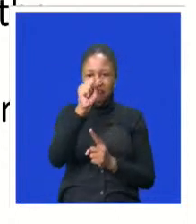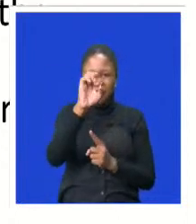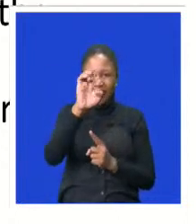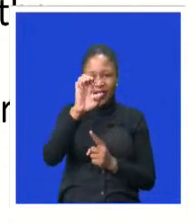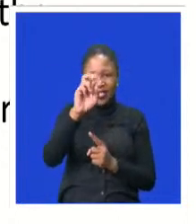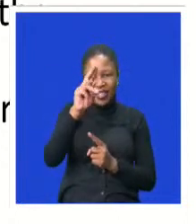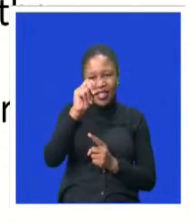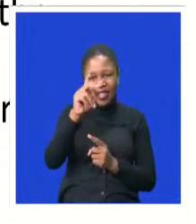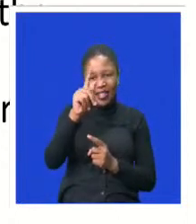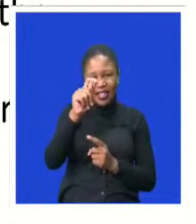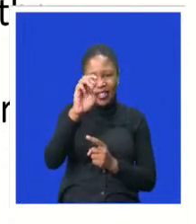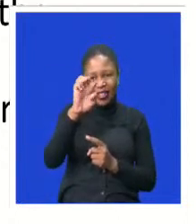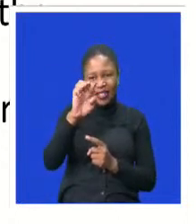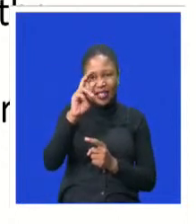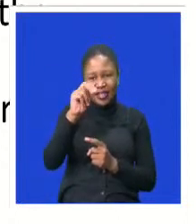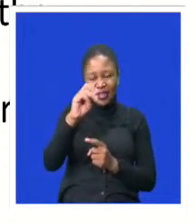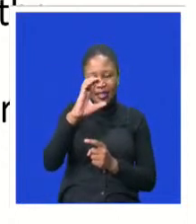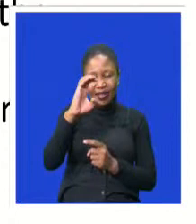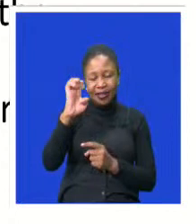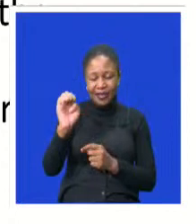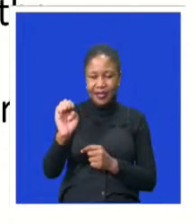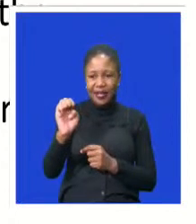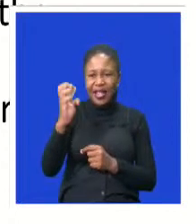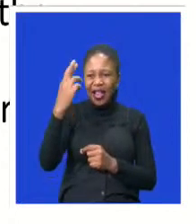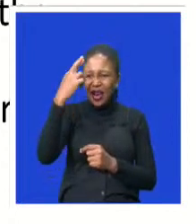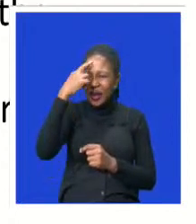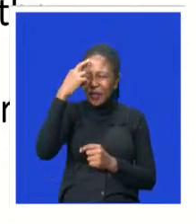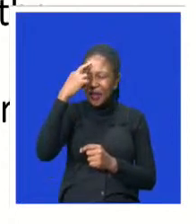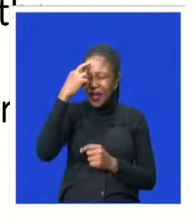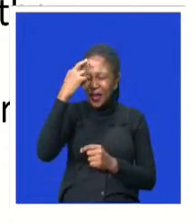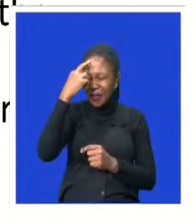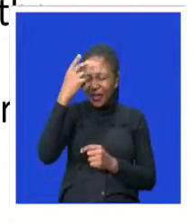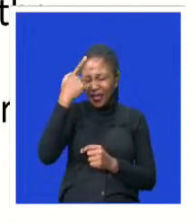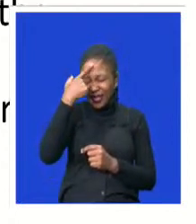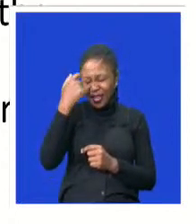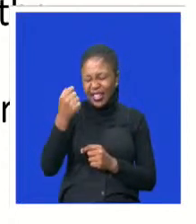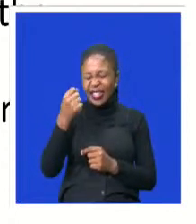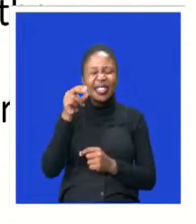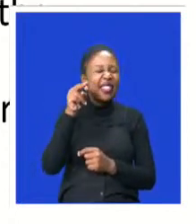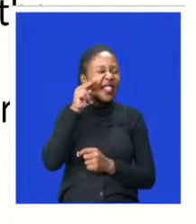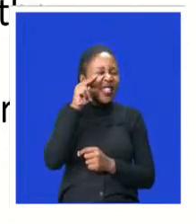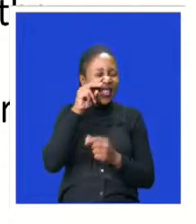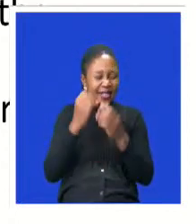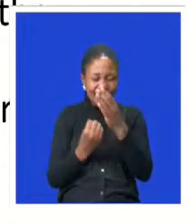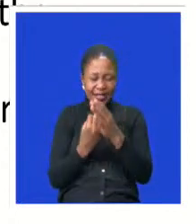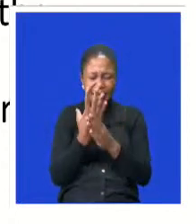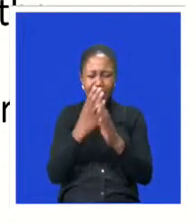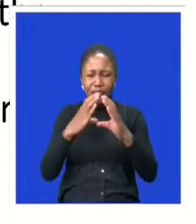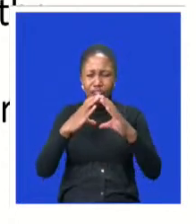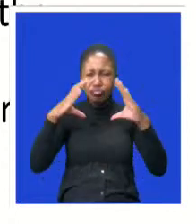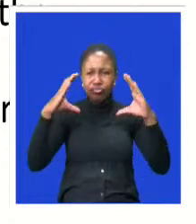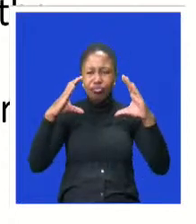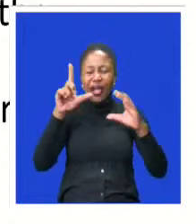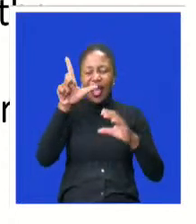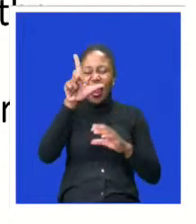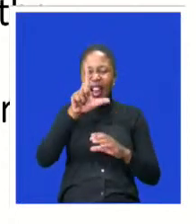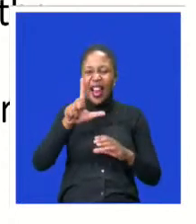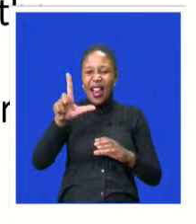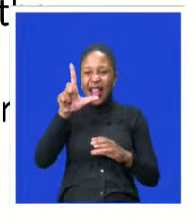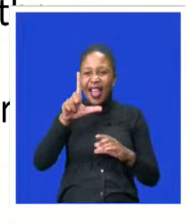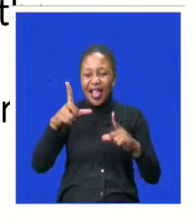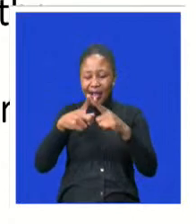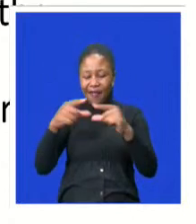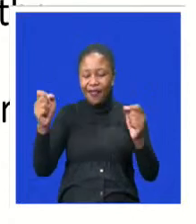starts with a capital letter and ends with a full stop. But now let us go deep into the sentence today. A